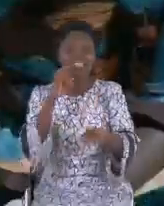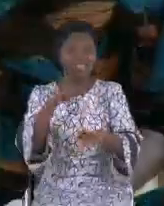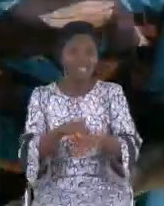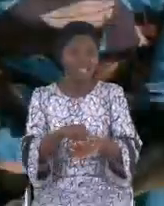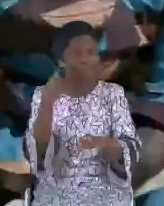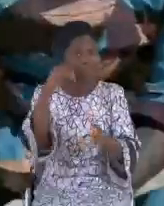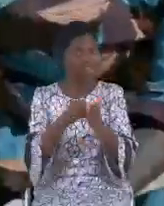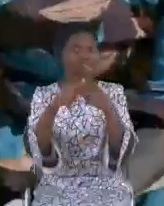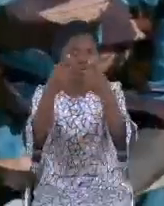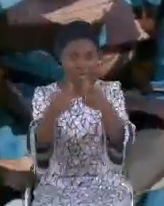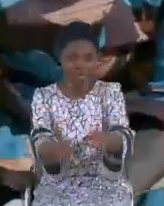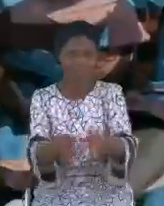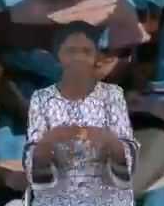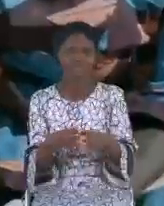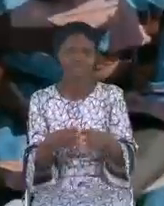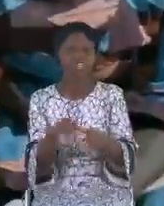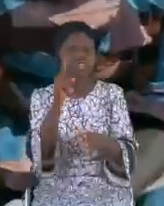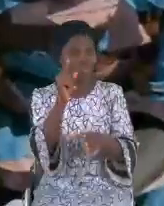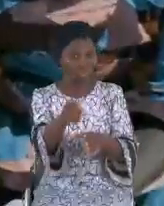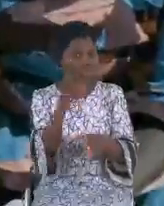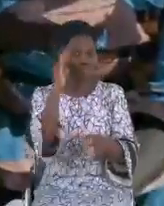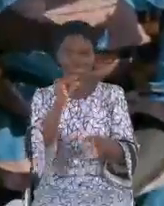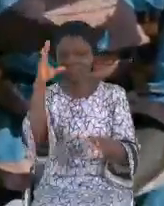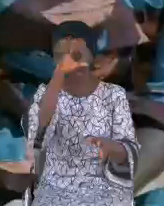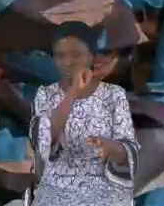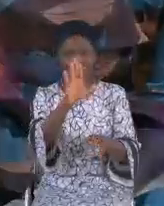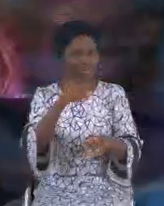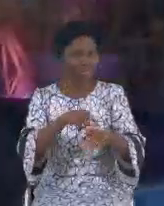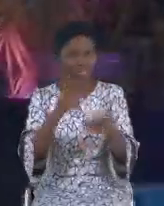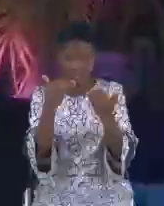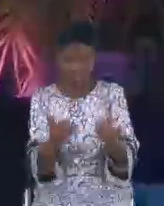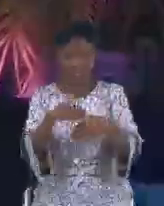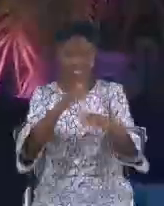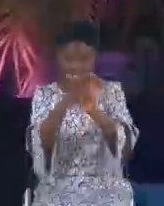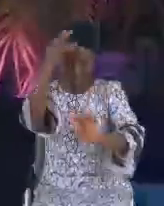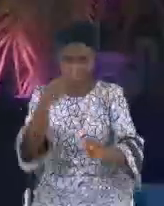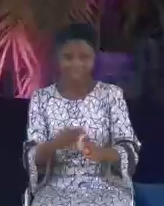to happen. You will not miss your chance tonight. It is time for it to